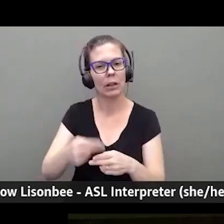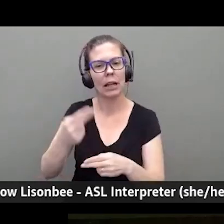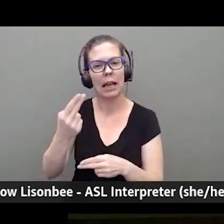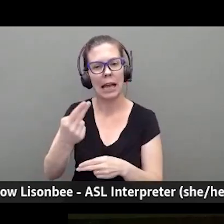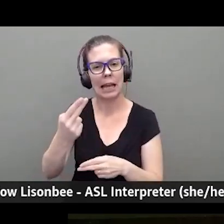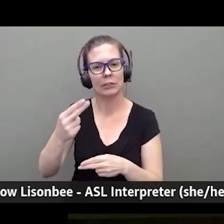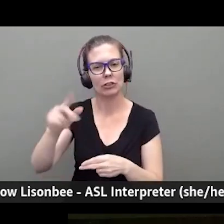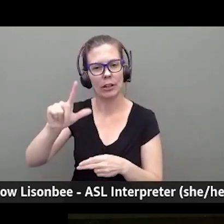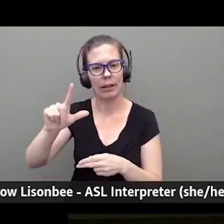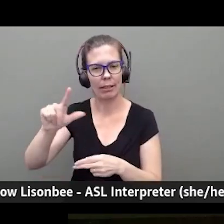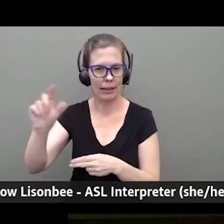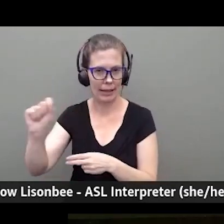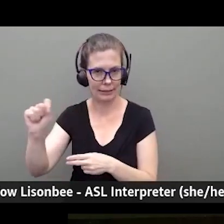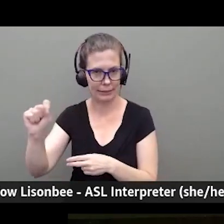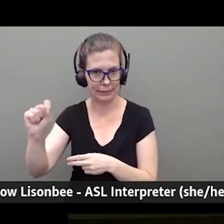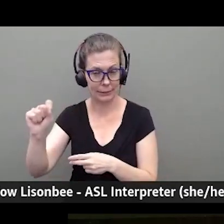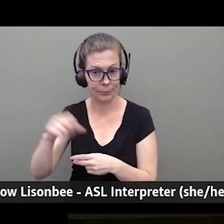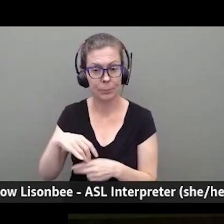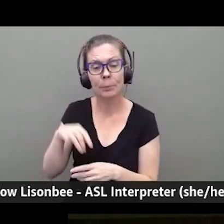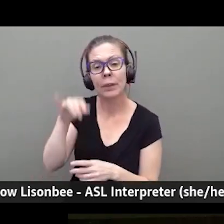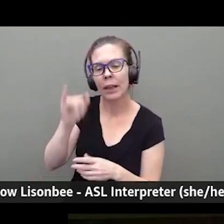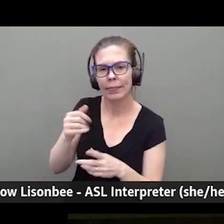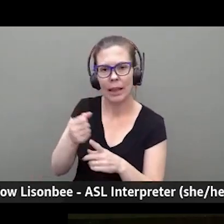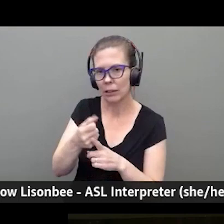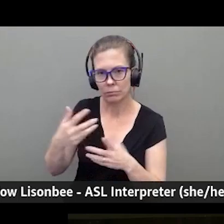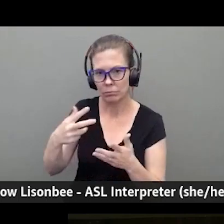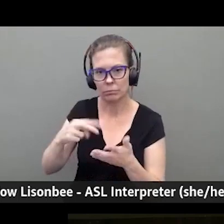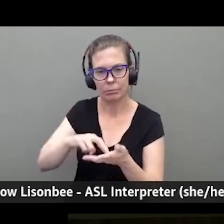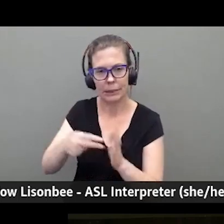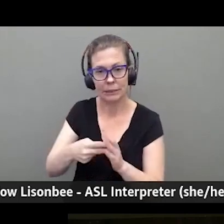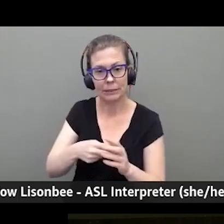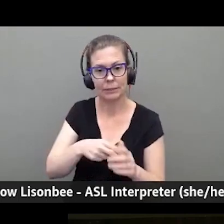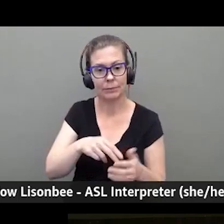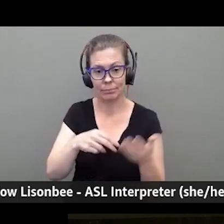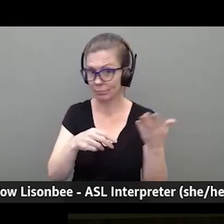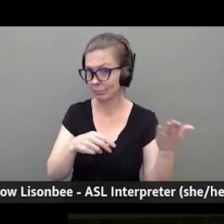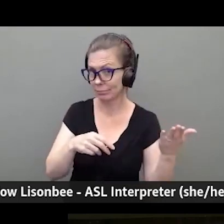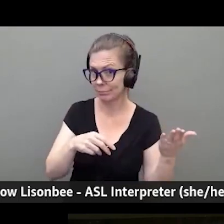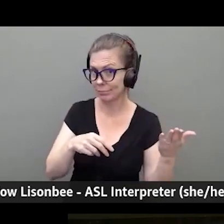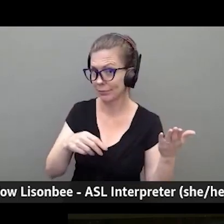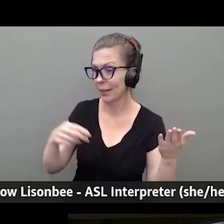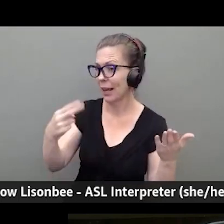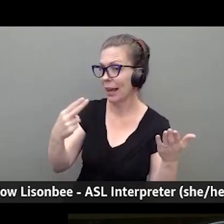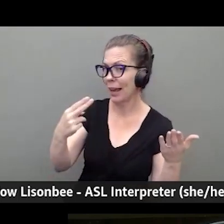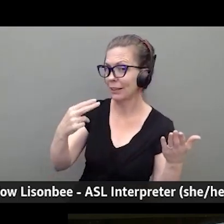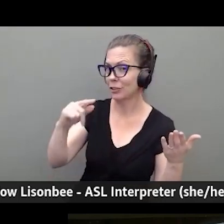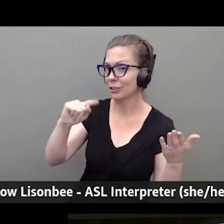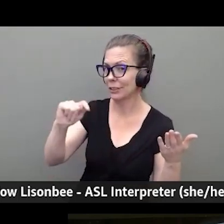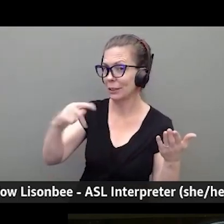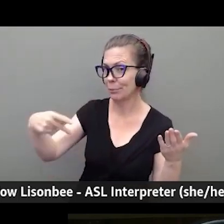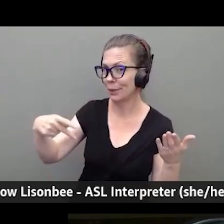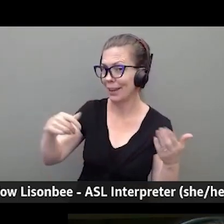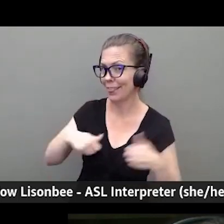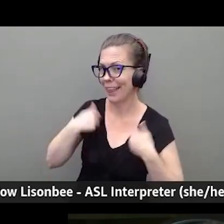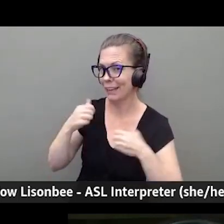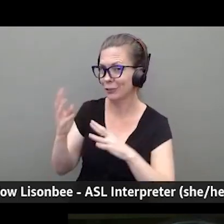HLS. And that stands for, Alex? HTTP live streaming. Thank you, sir.